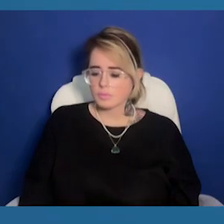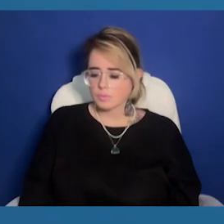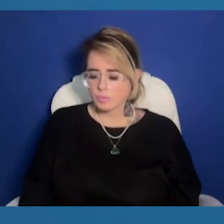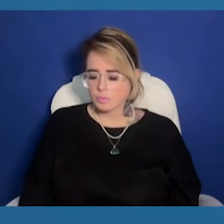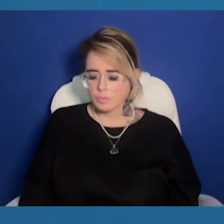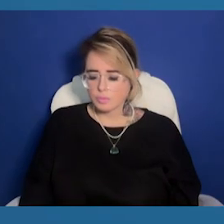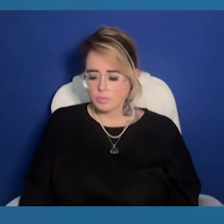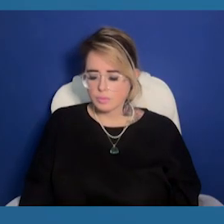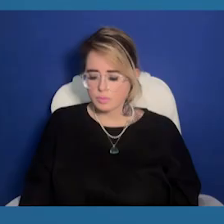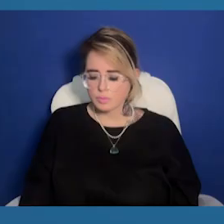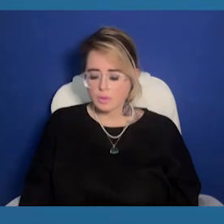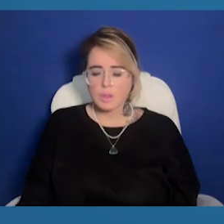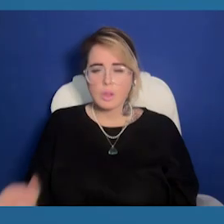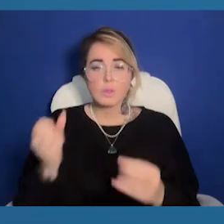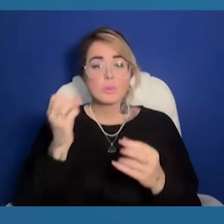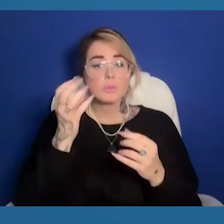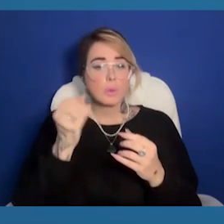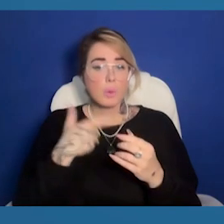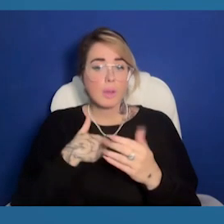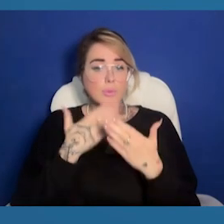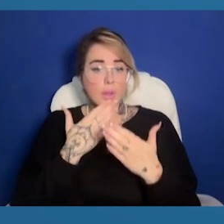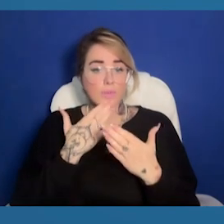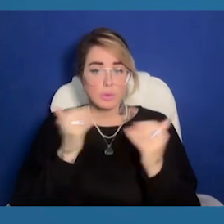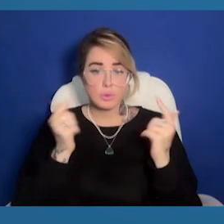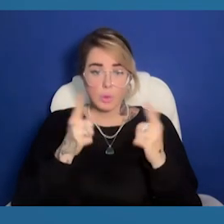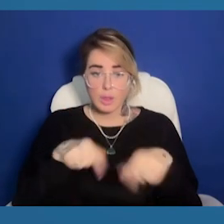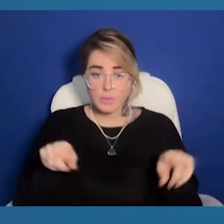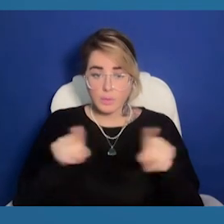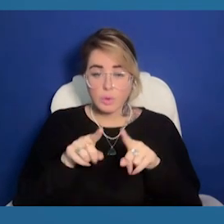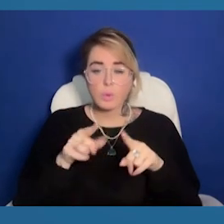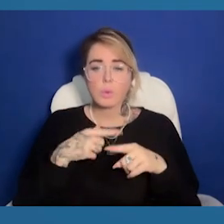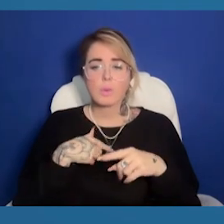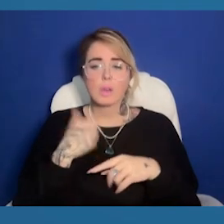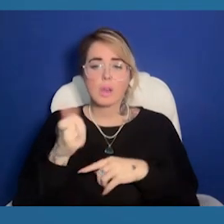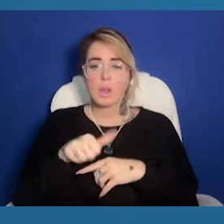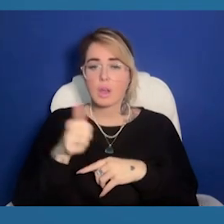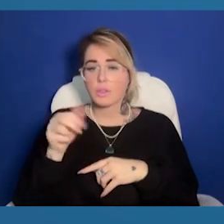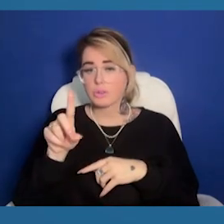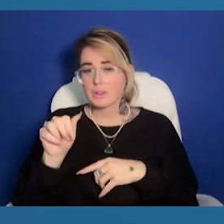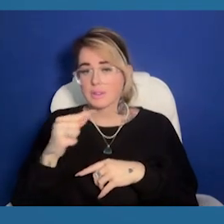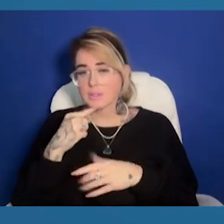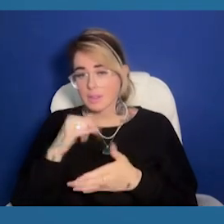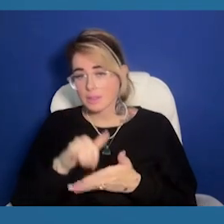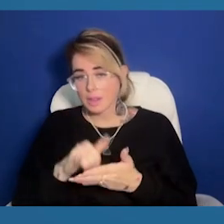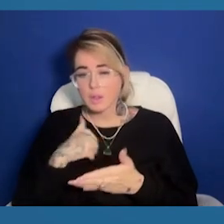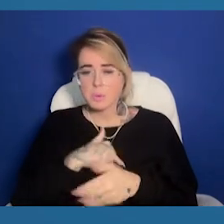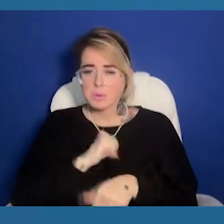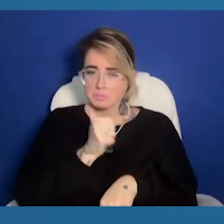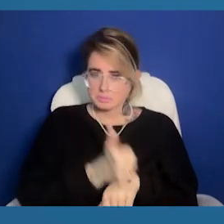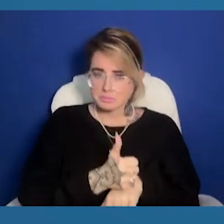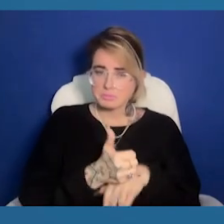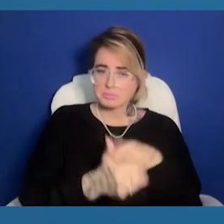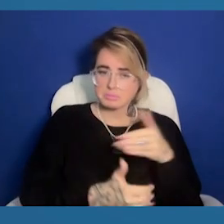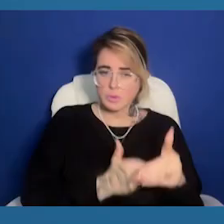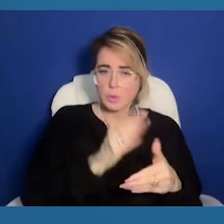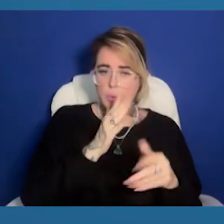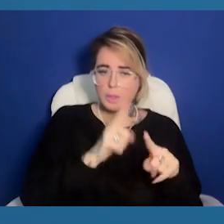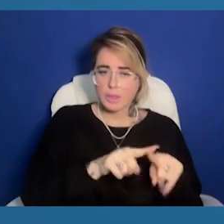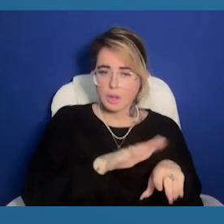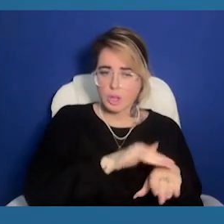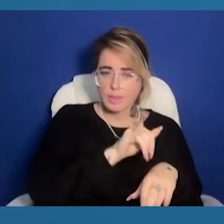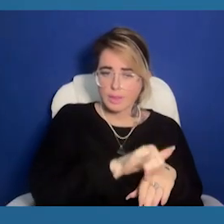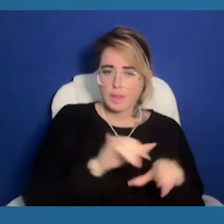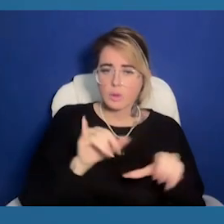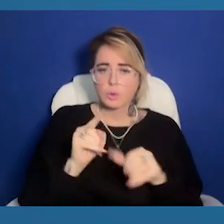So I'm grateful to all of you. I think other DAs have said it. We now have the implementation part, and we will lean in, and we'll also do that